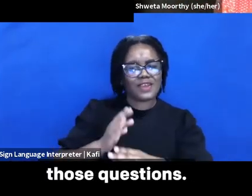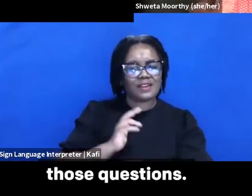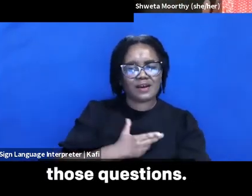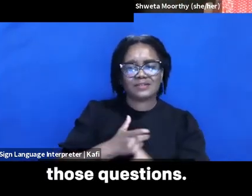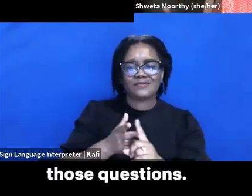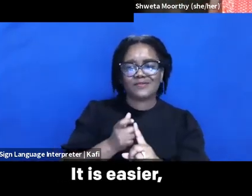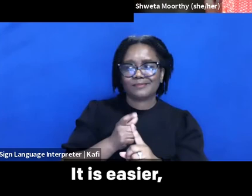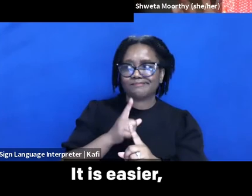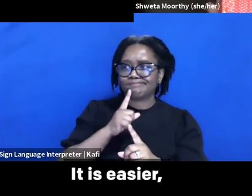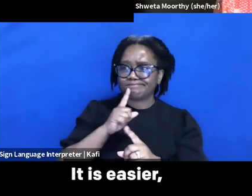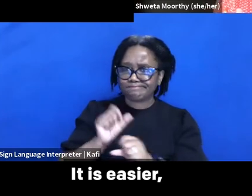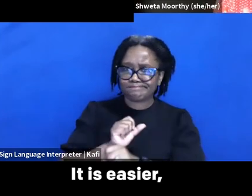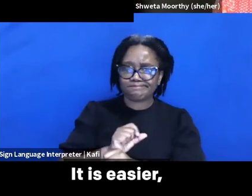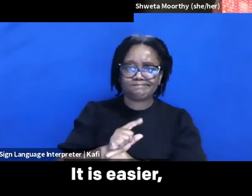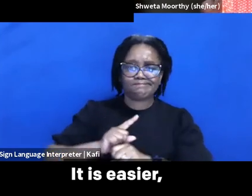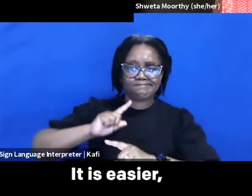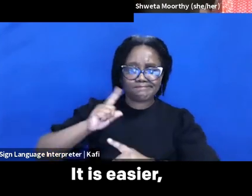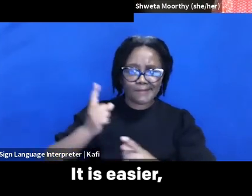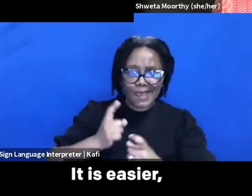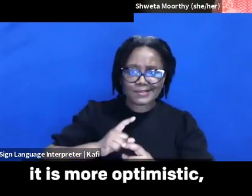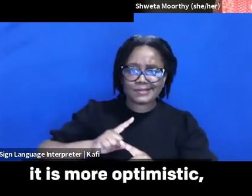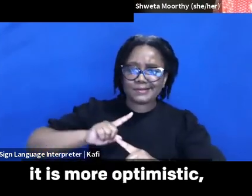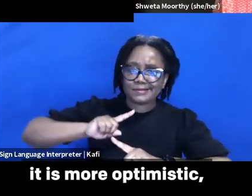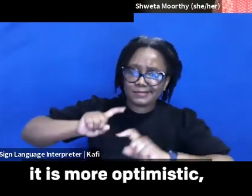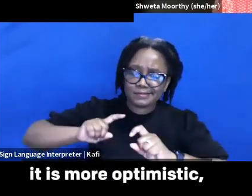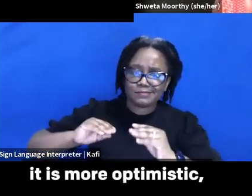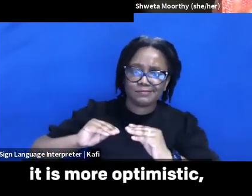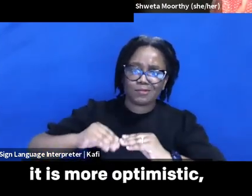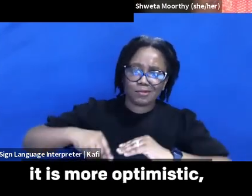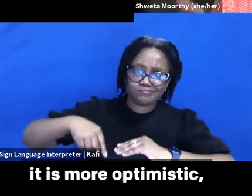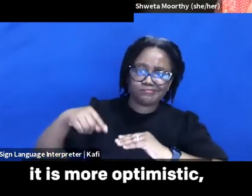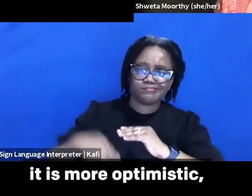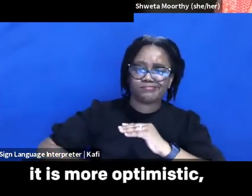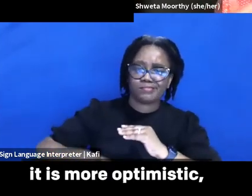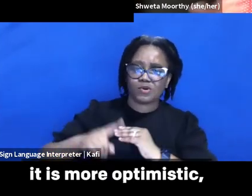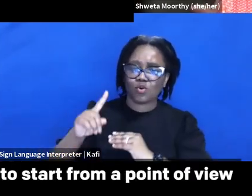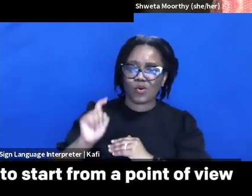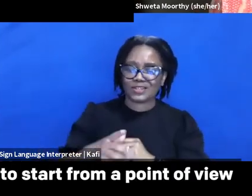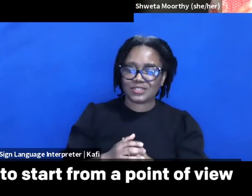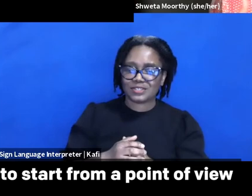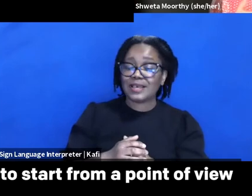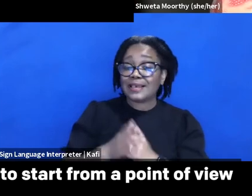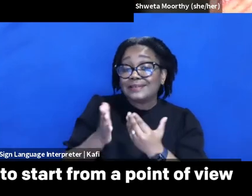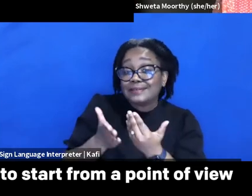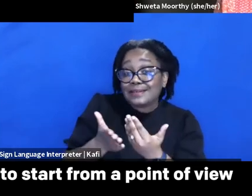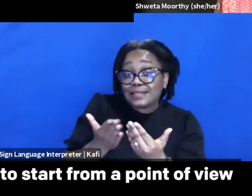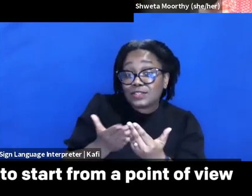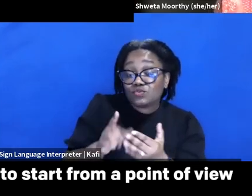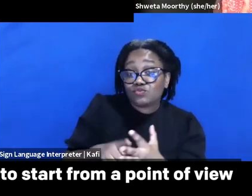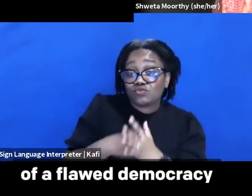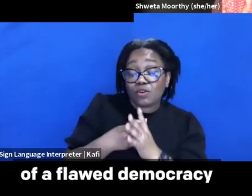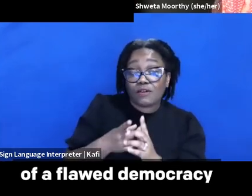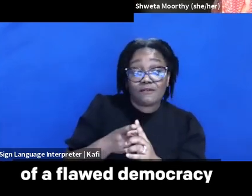those questions. It is easier, it is more optimistic to start from a point of